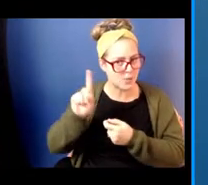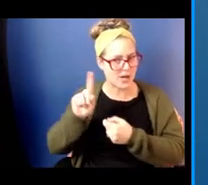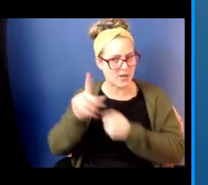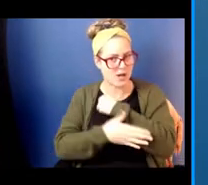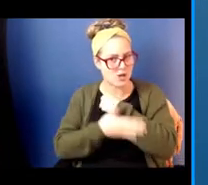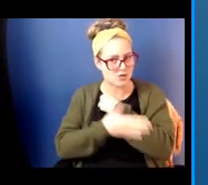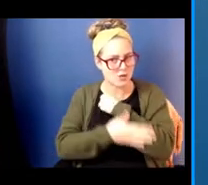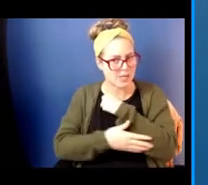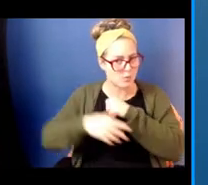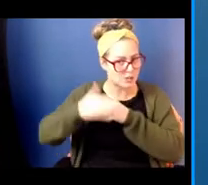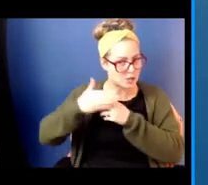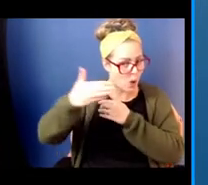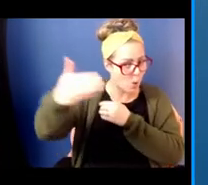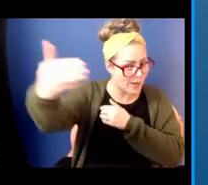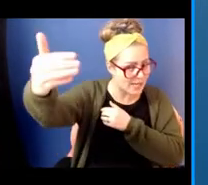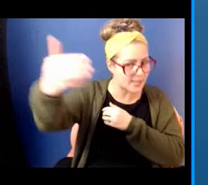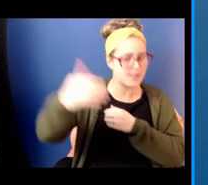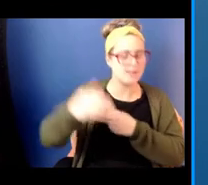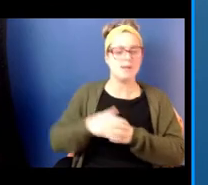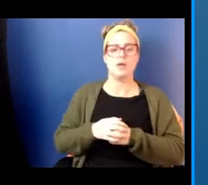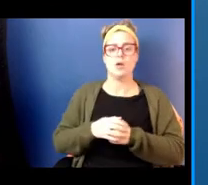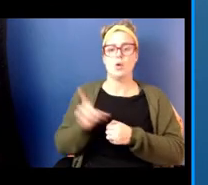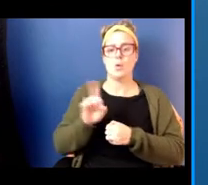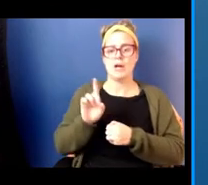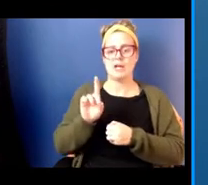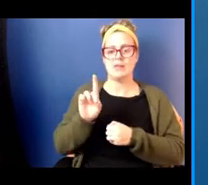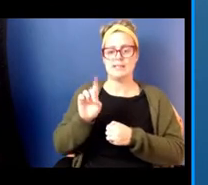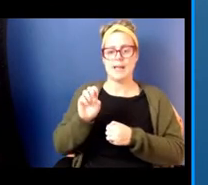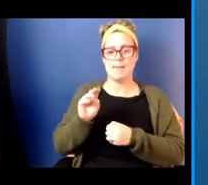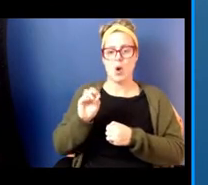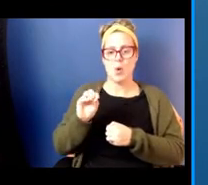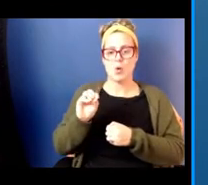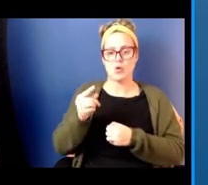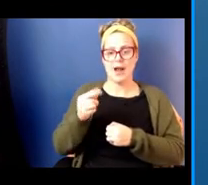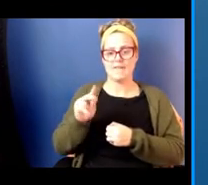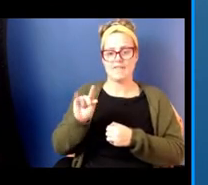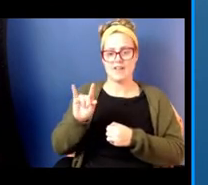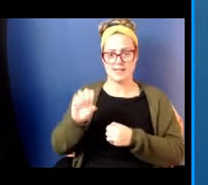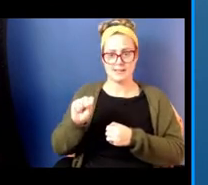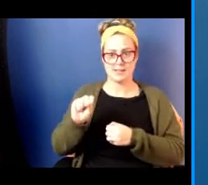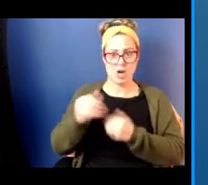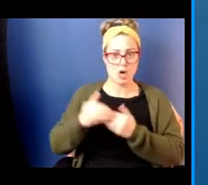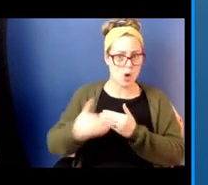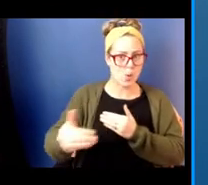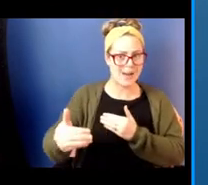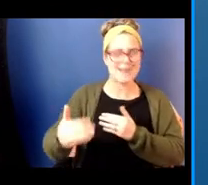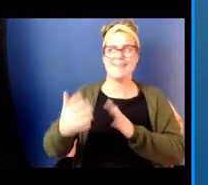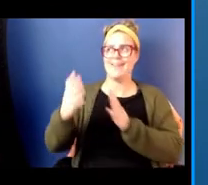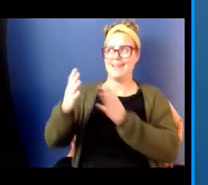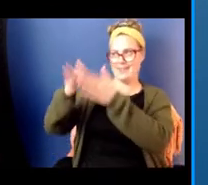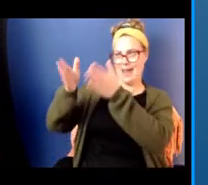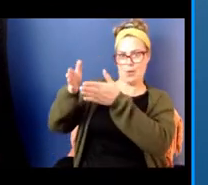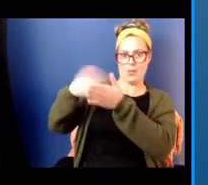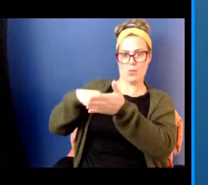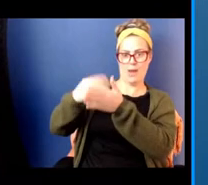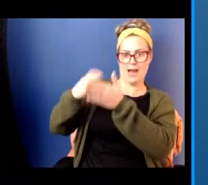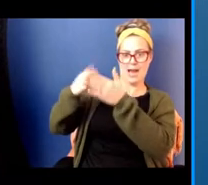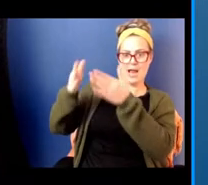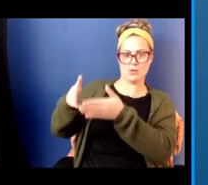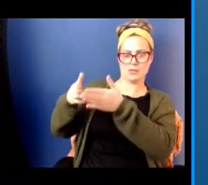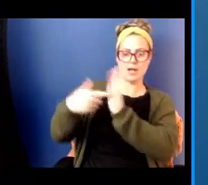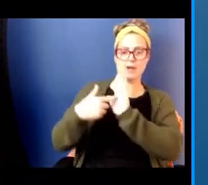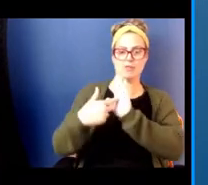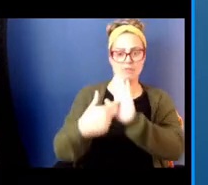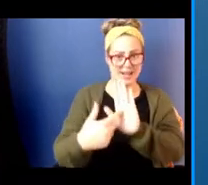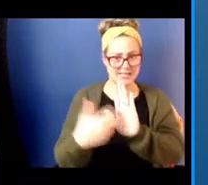were going and Joe Biden in this White House are reflecting that now in uh making sure